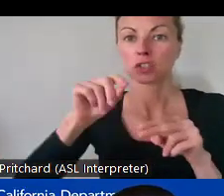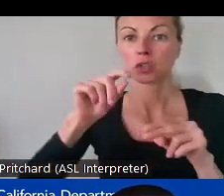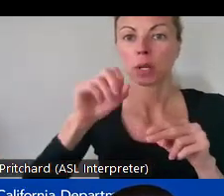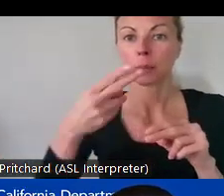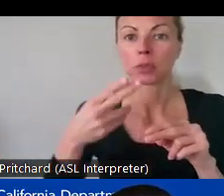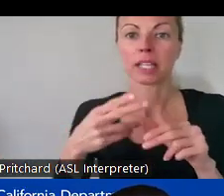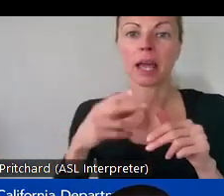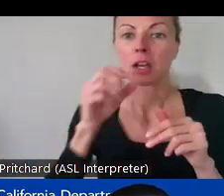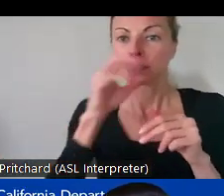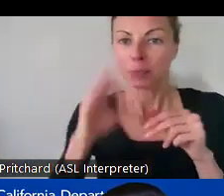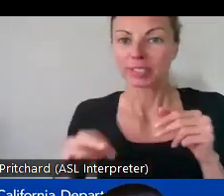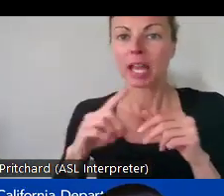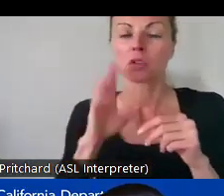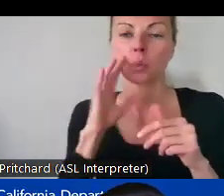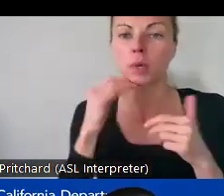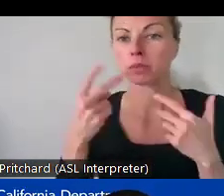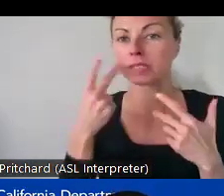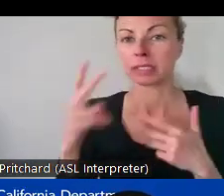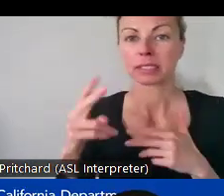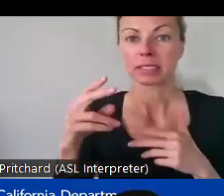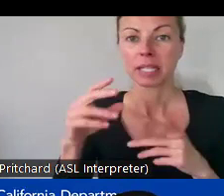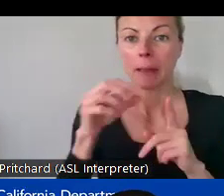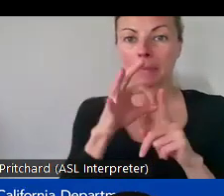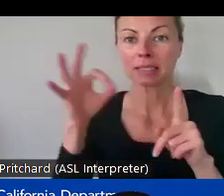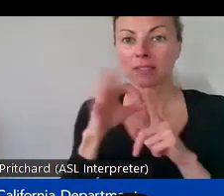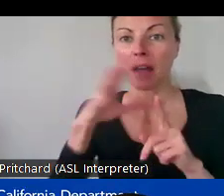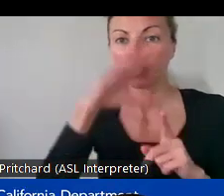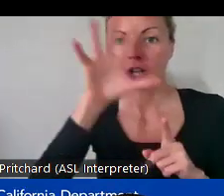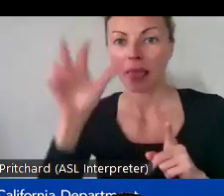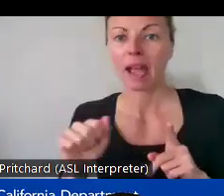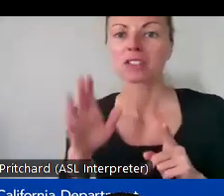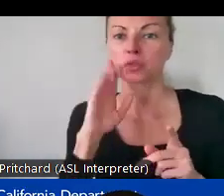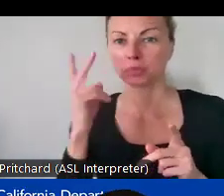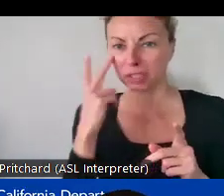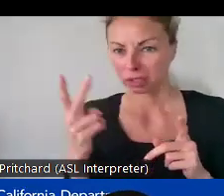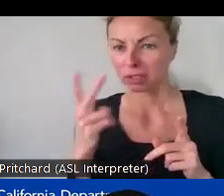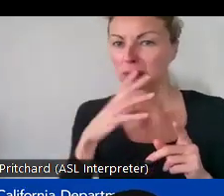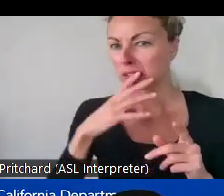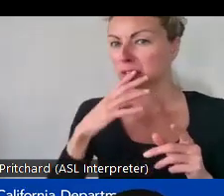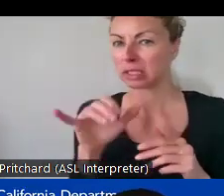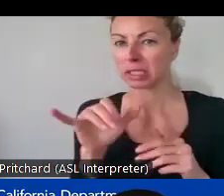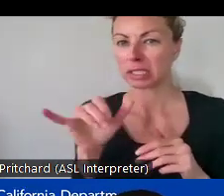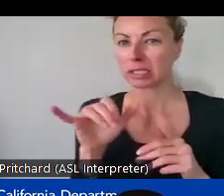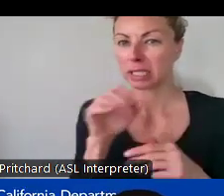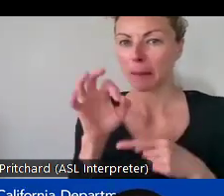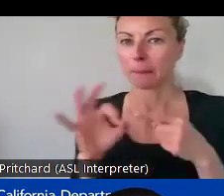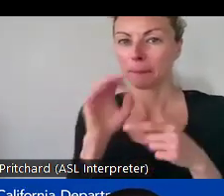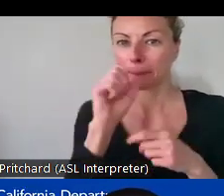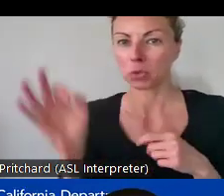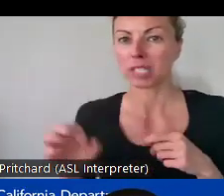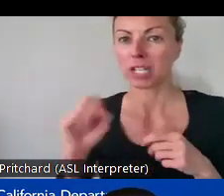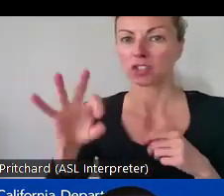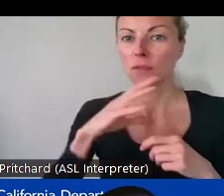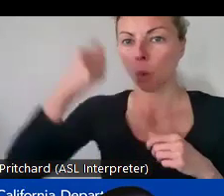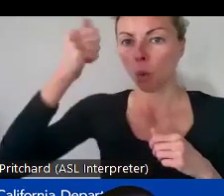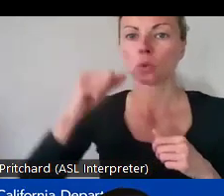Islander, Alaska Native, and multiracial groups will stay relatively similar in terms of their share of the older adults in 2060. However, white older